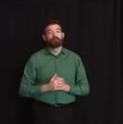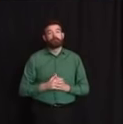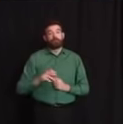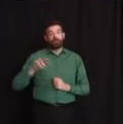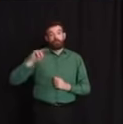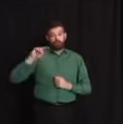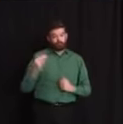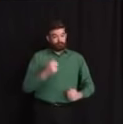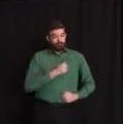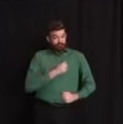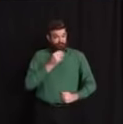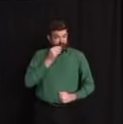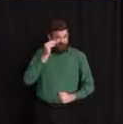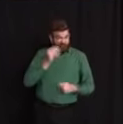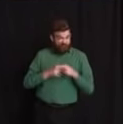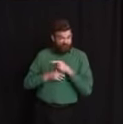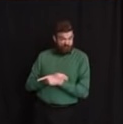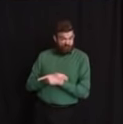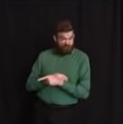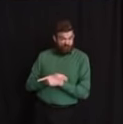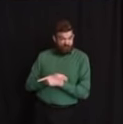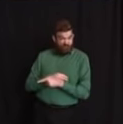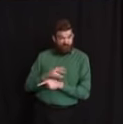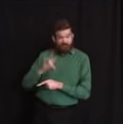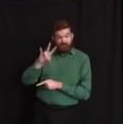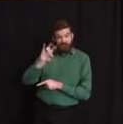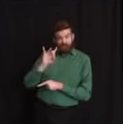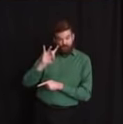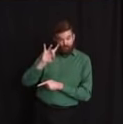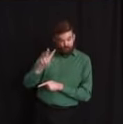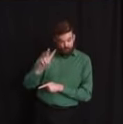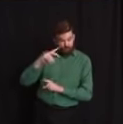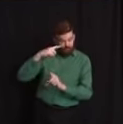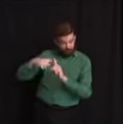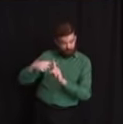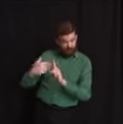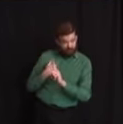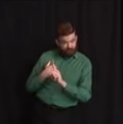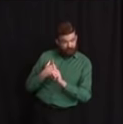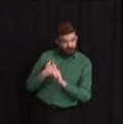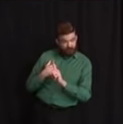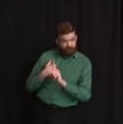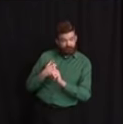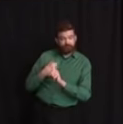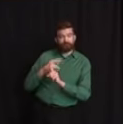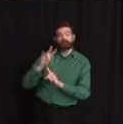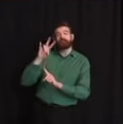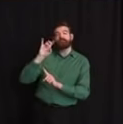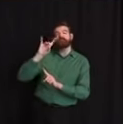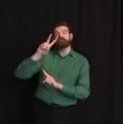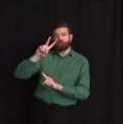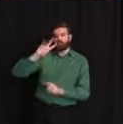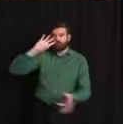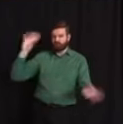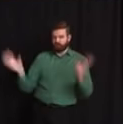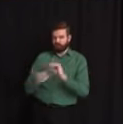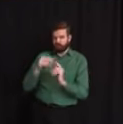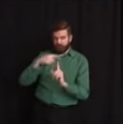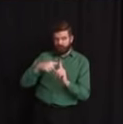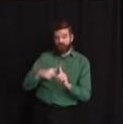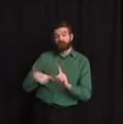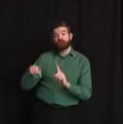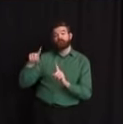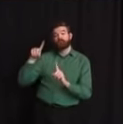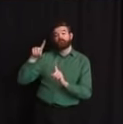is 782. 145 of our veterans have tested positive for COVID-19. 32